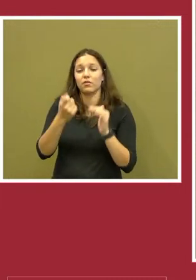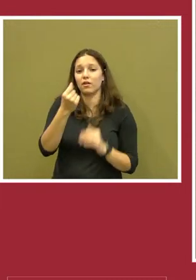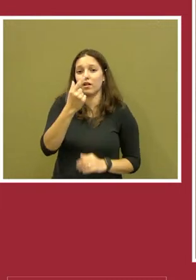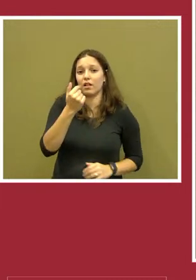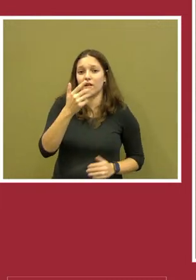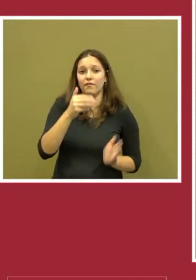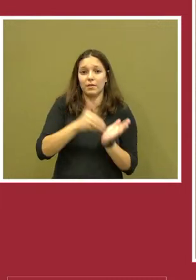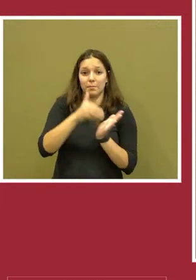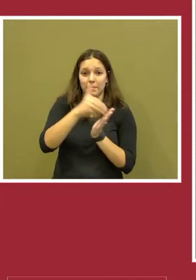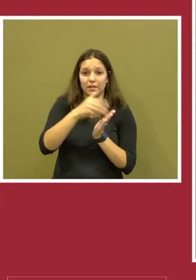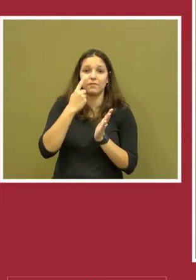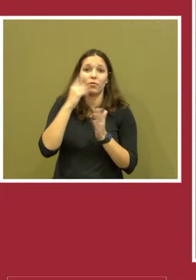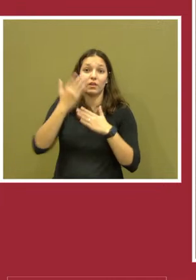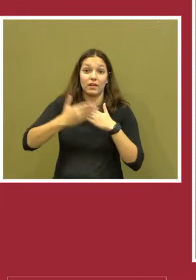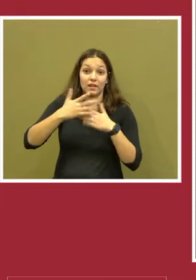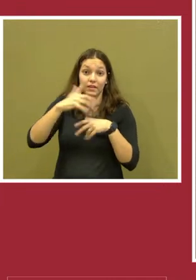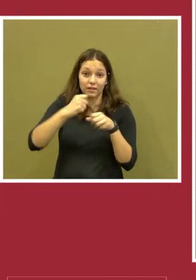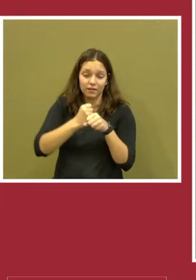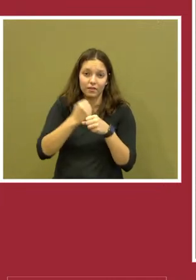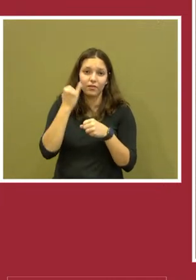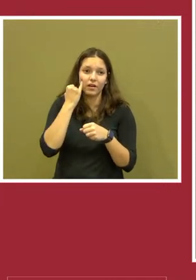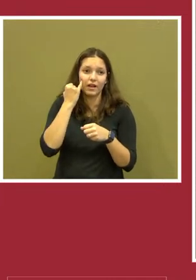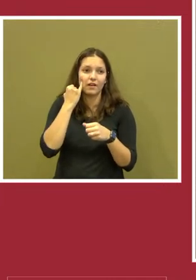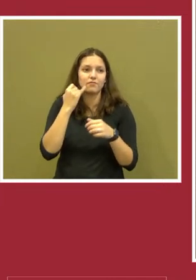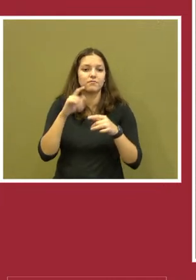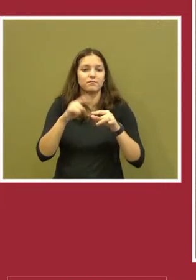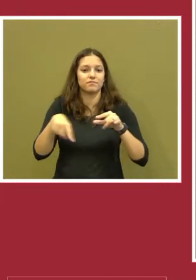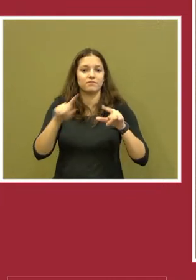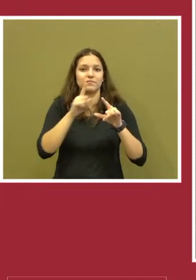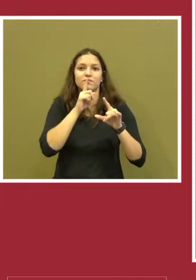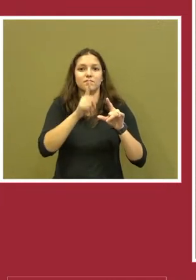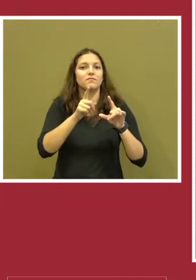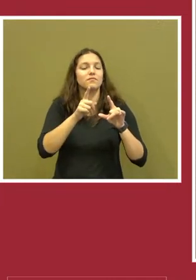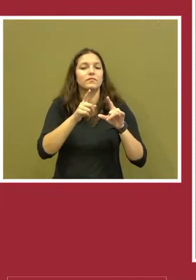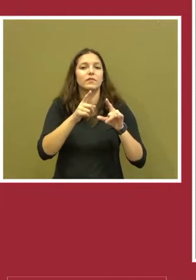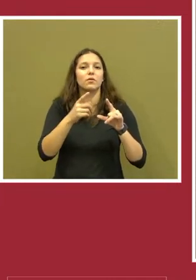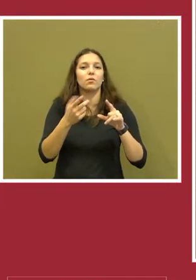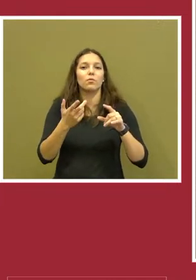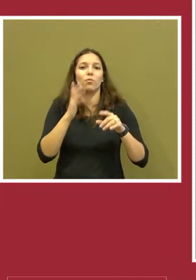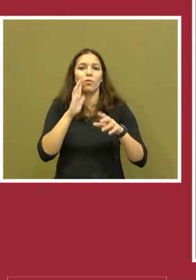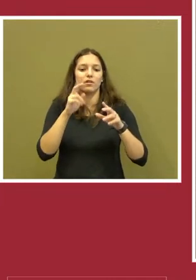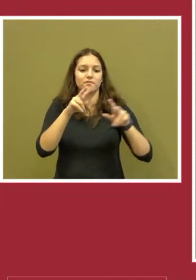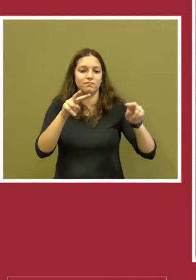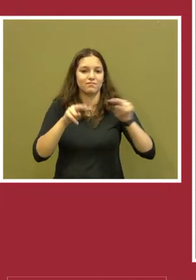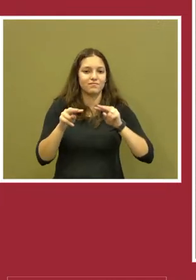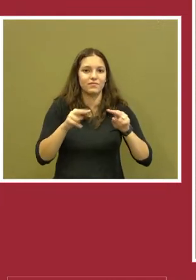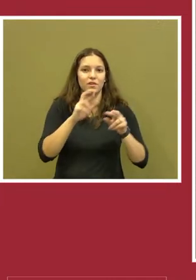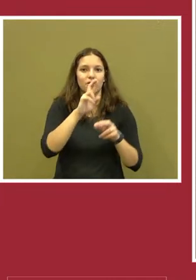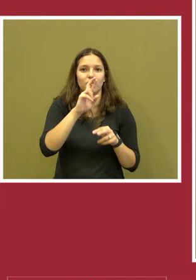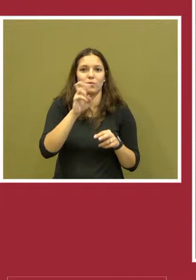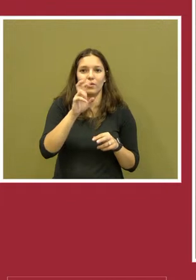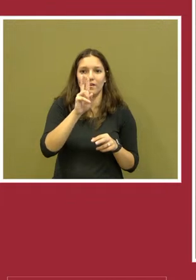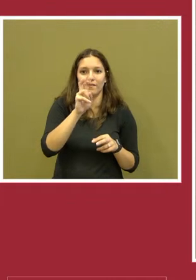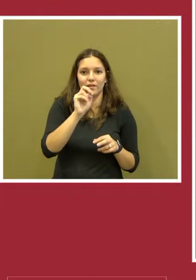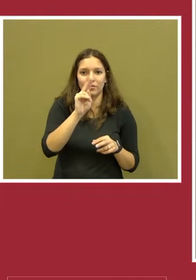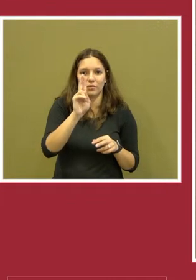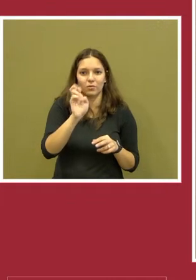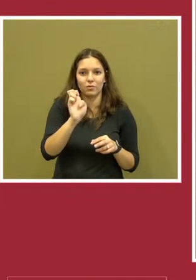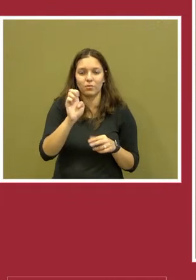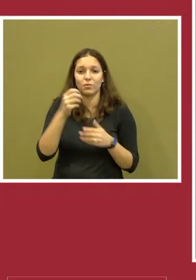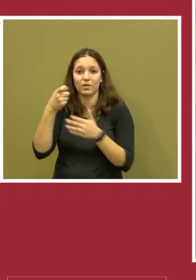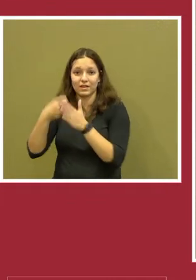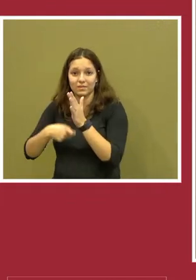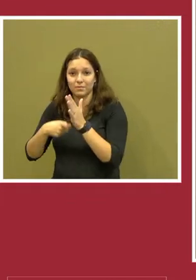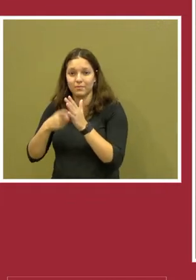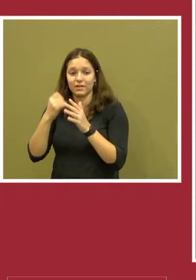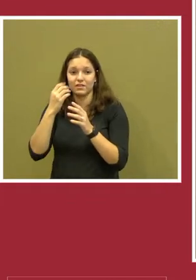million for the end of the year if these projections hold. But we're going to keep on top of revenues and expenses and adjust them in the quarters going forward. So